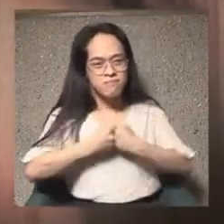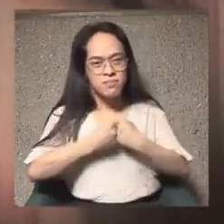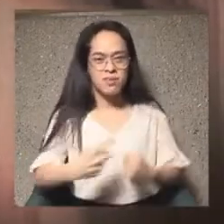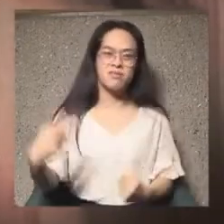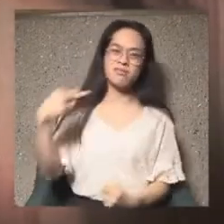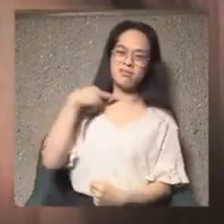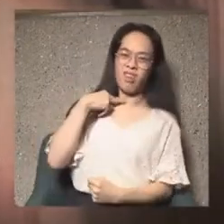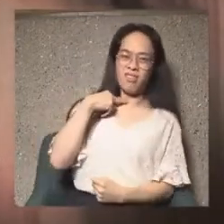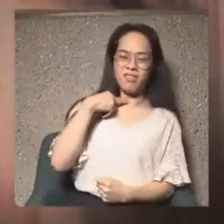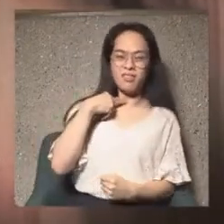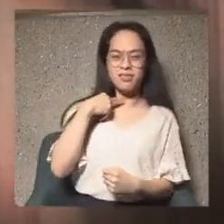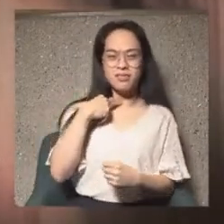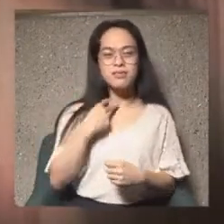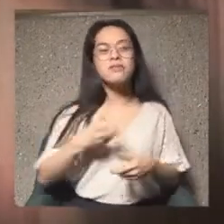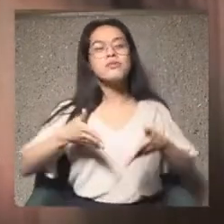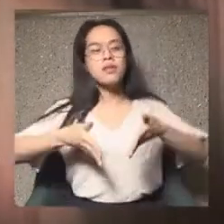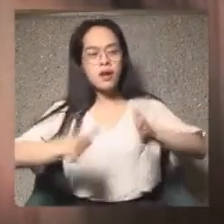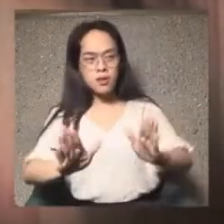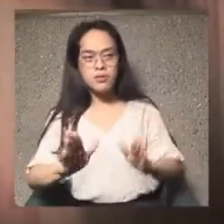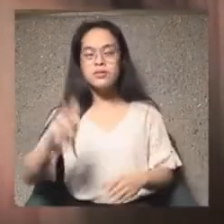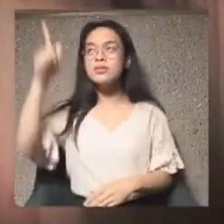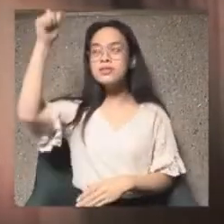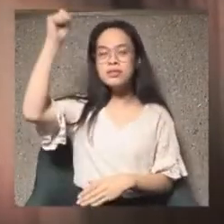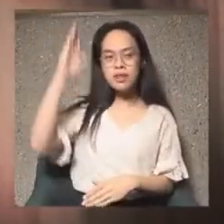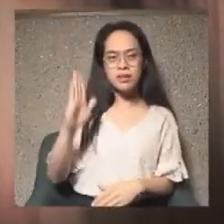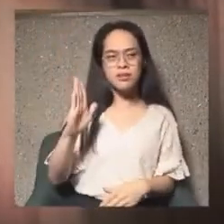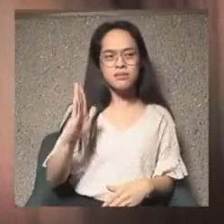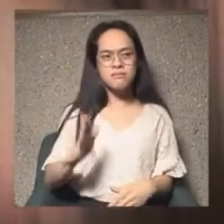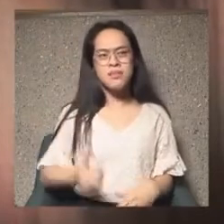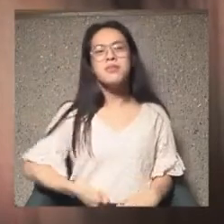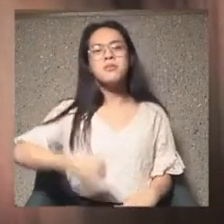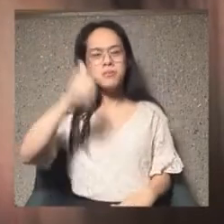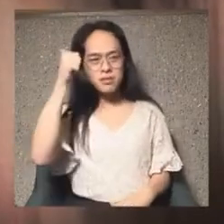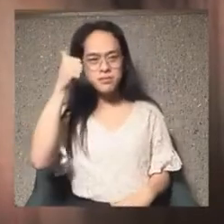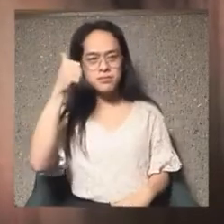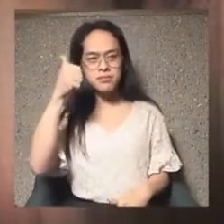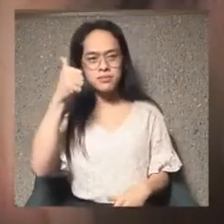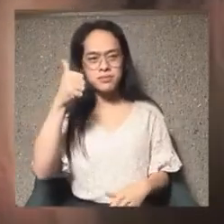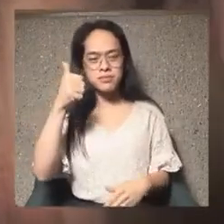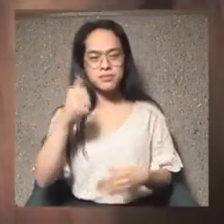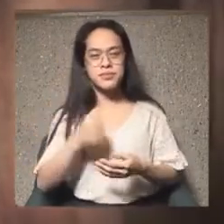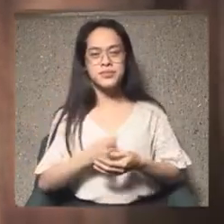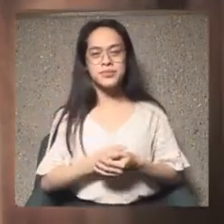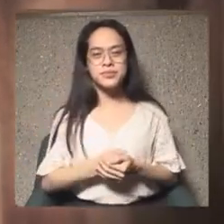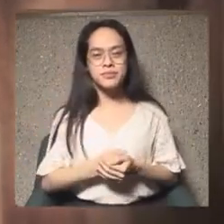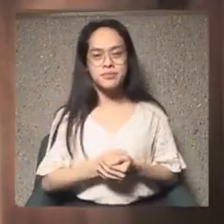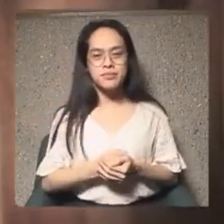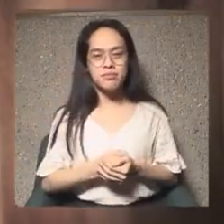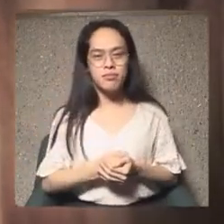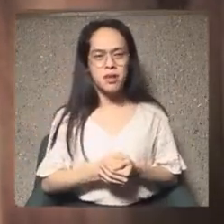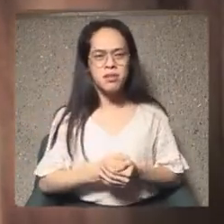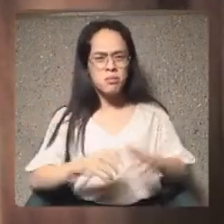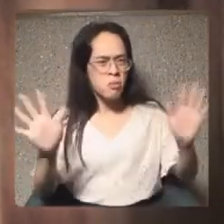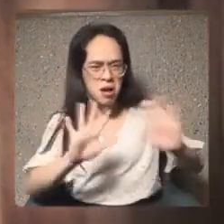Let God win. Do not fall into breaking the integrity